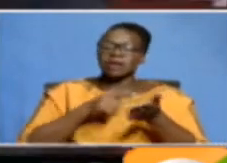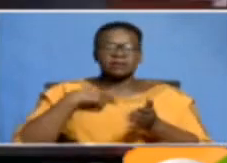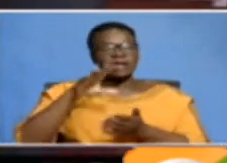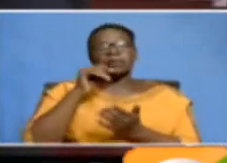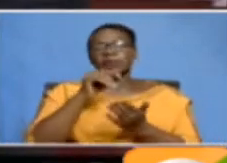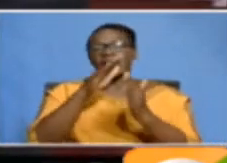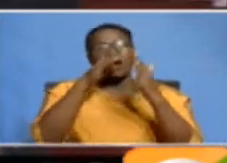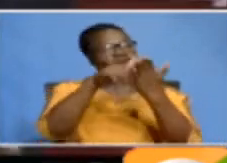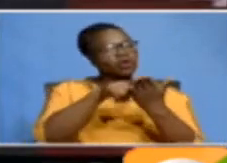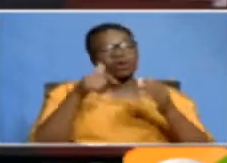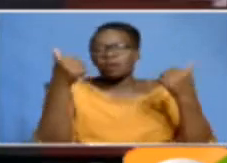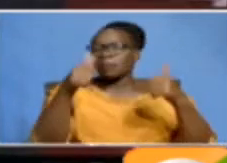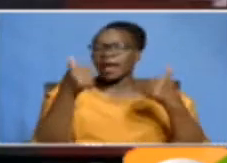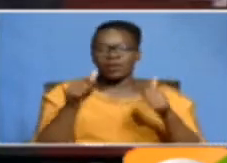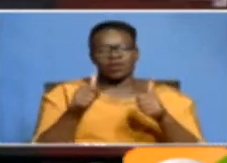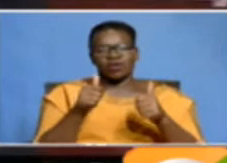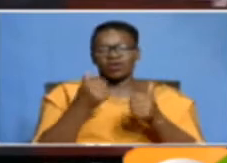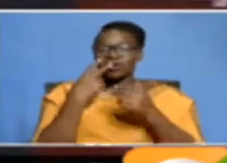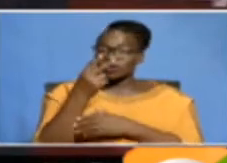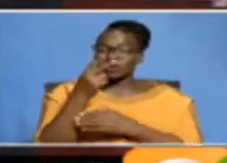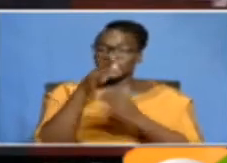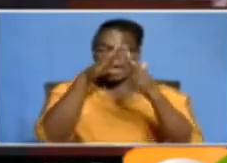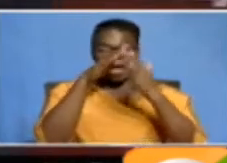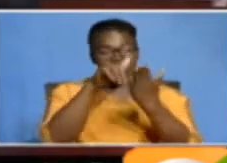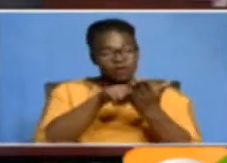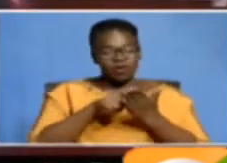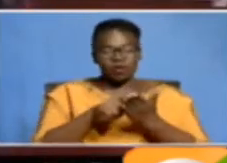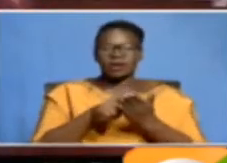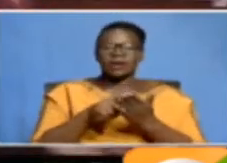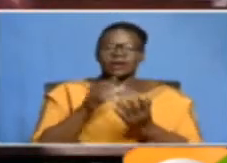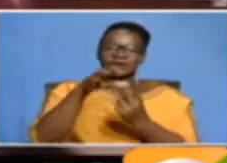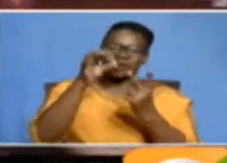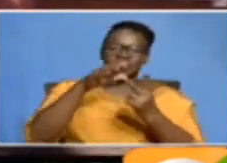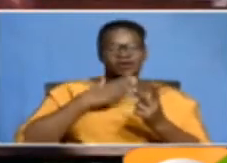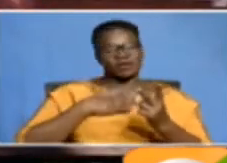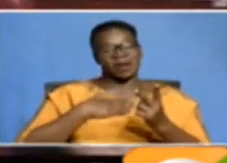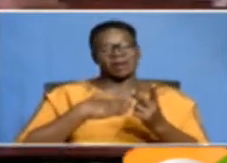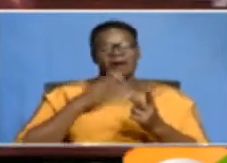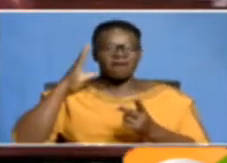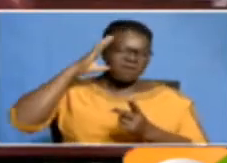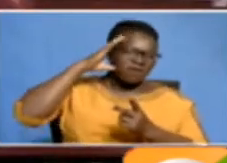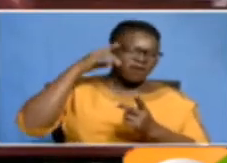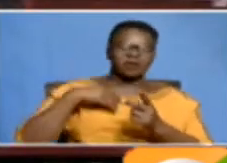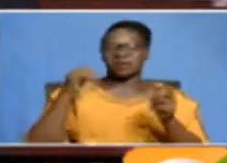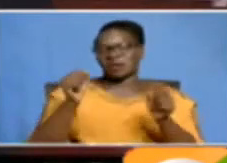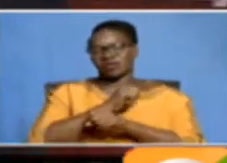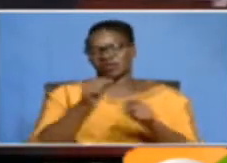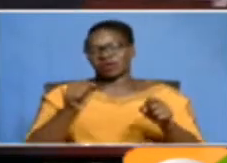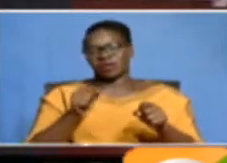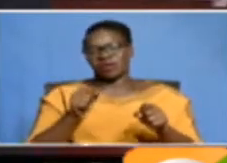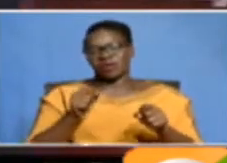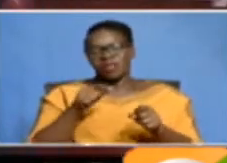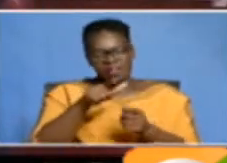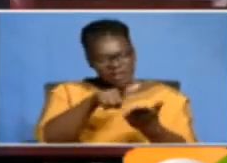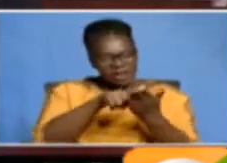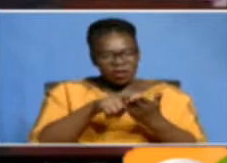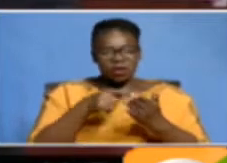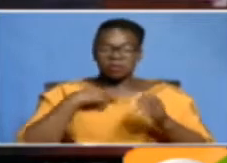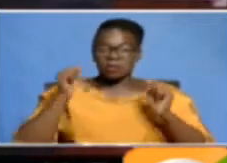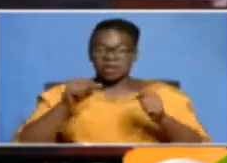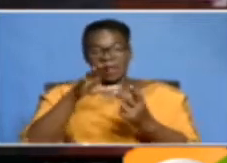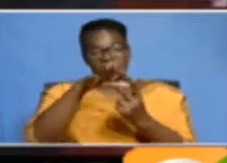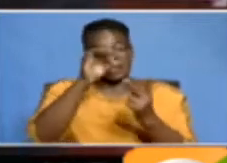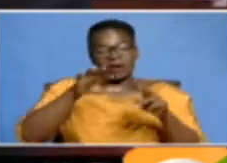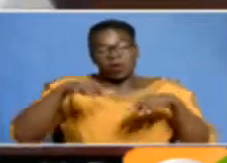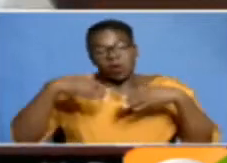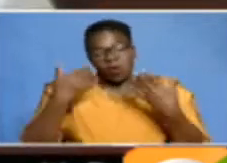mortgage. Because mortgage is optional. You cannot force me with a loan if I don't want it. And mortgage is a loan. I can take it, I cannot take